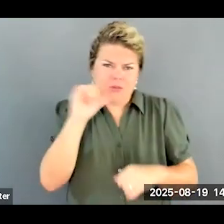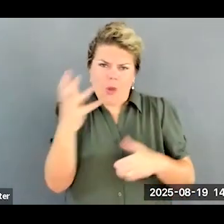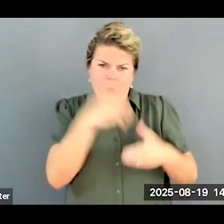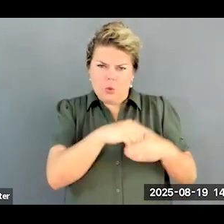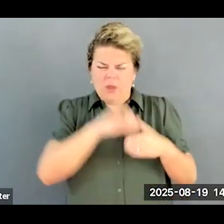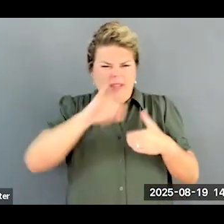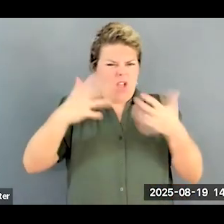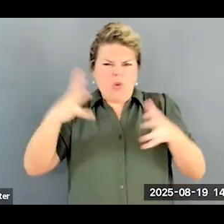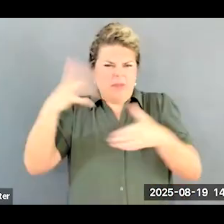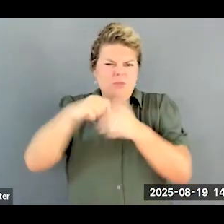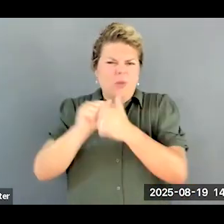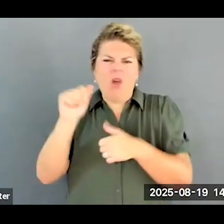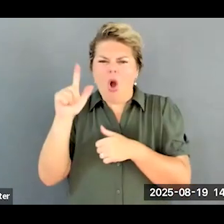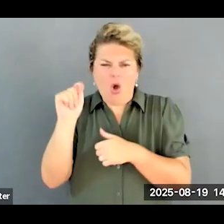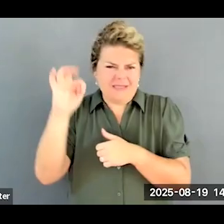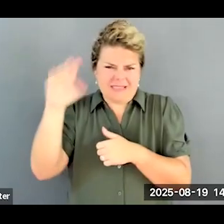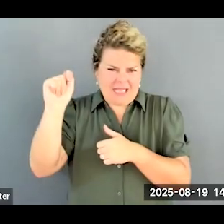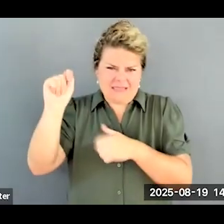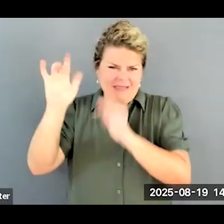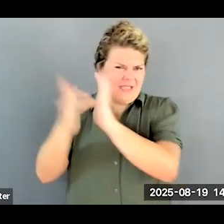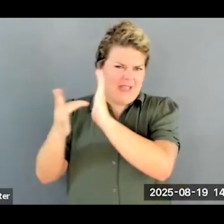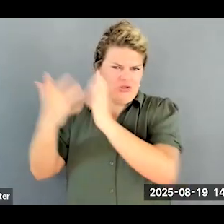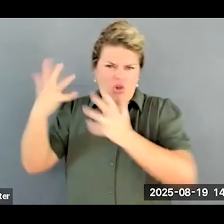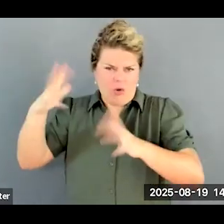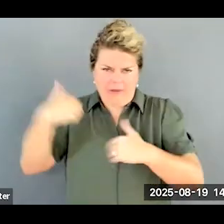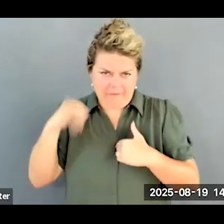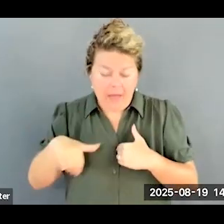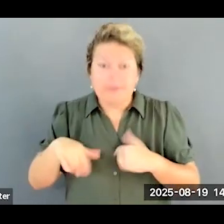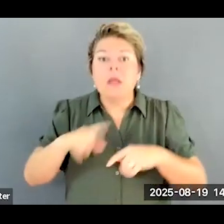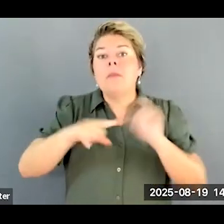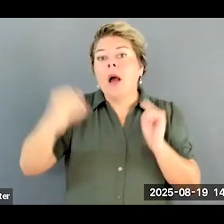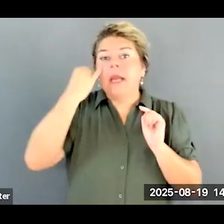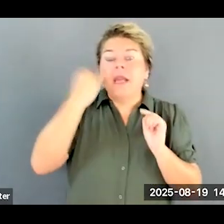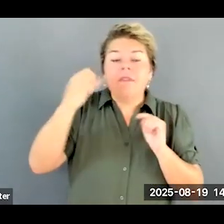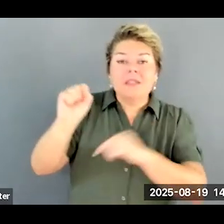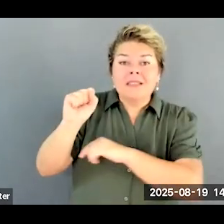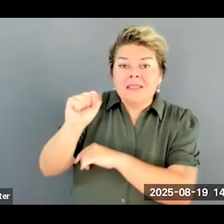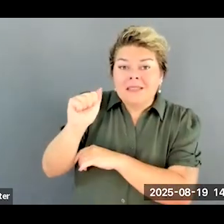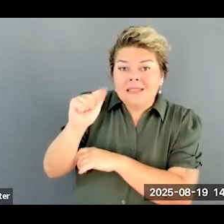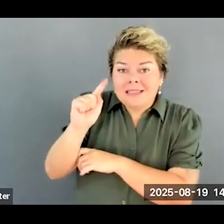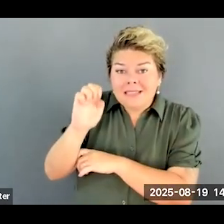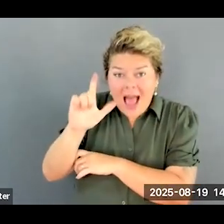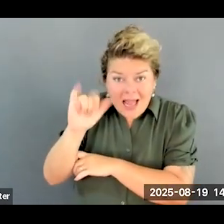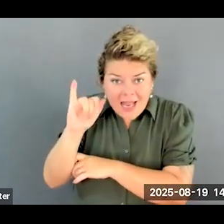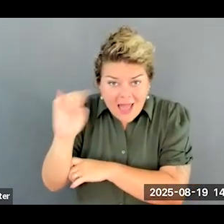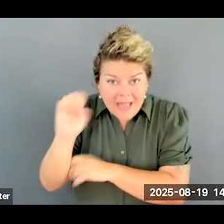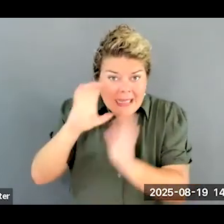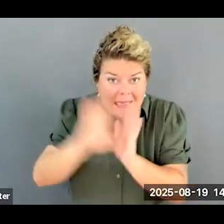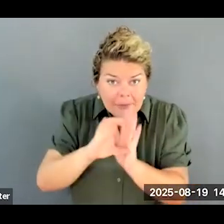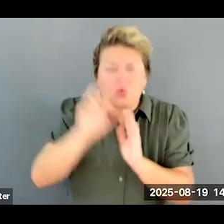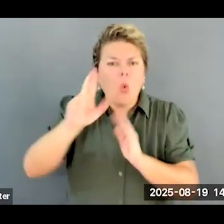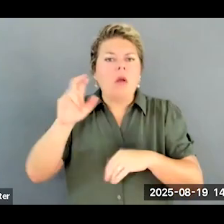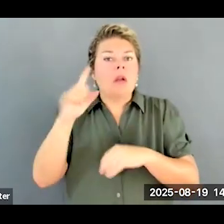included. But we may want to indicate if it's a satellite image or if it's a graph to help distinguish